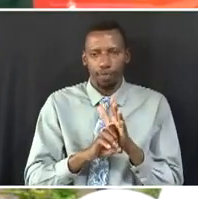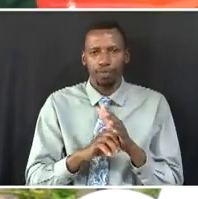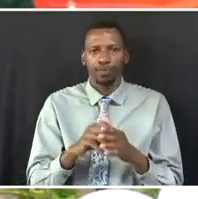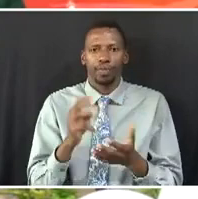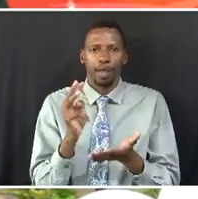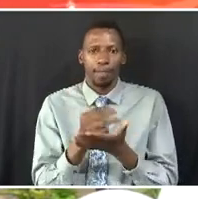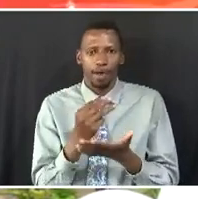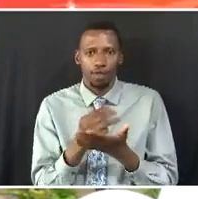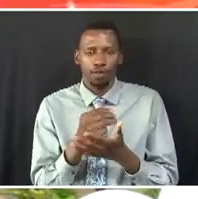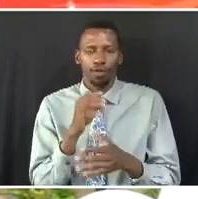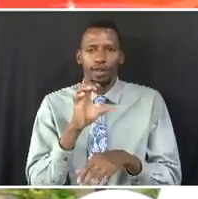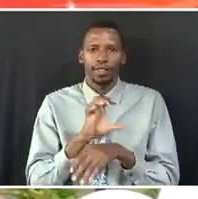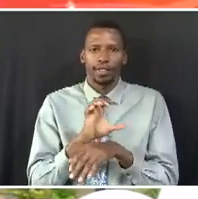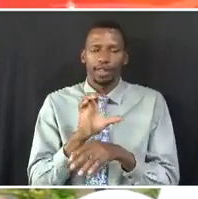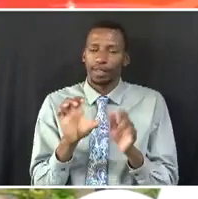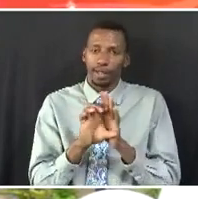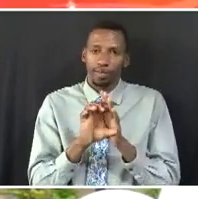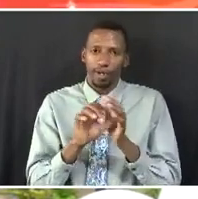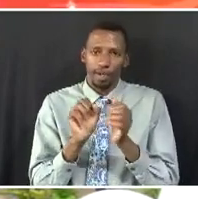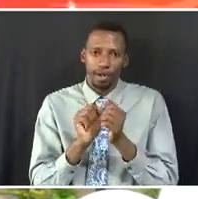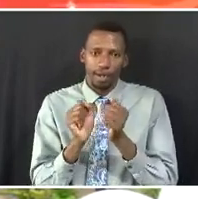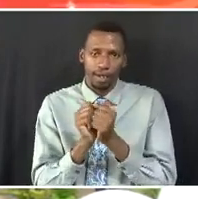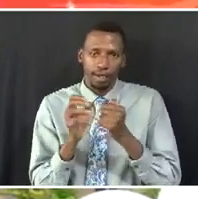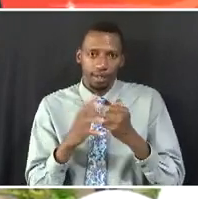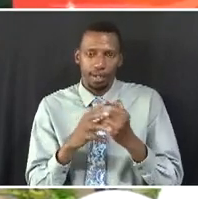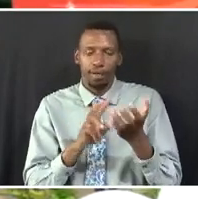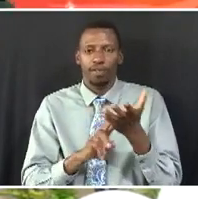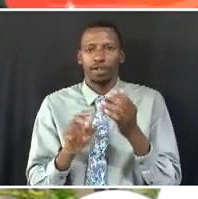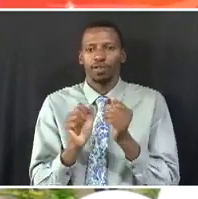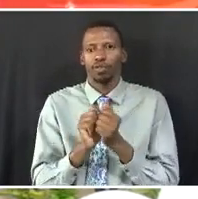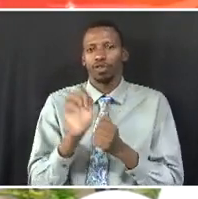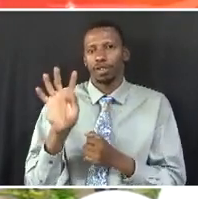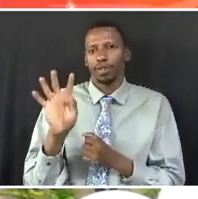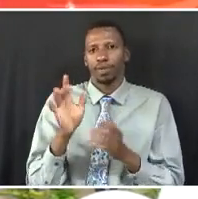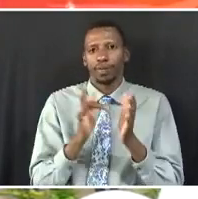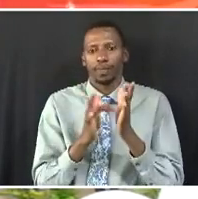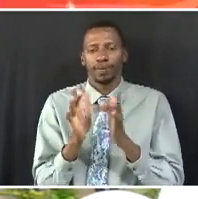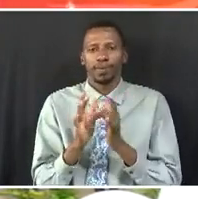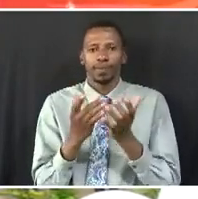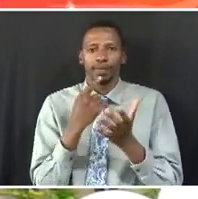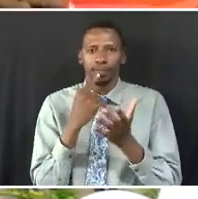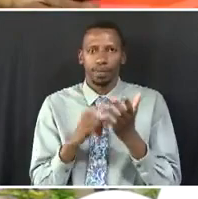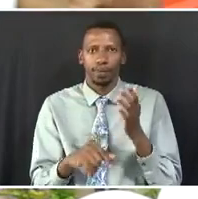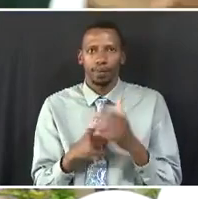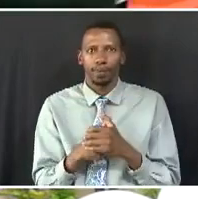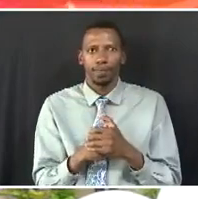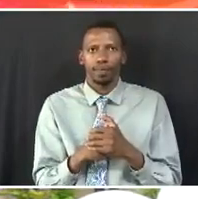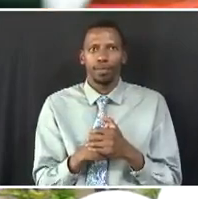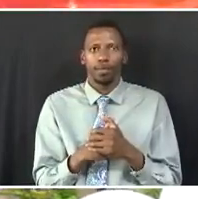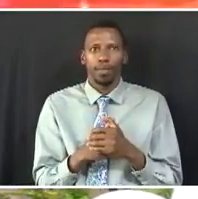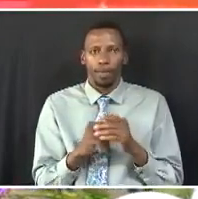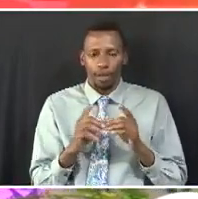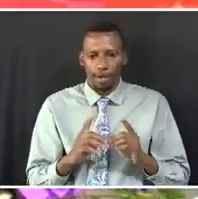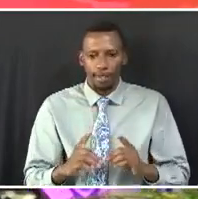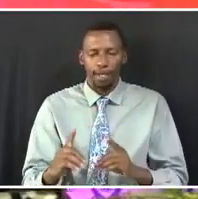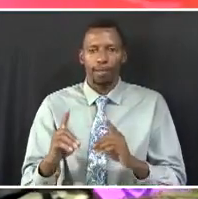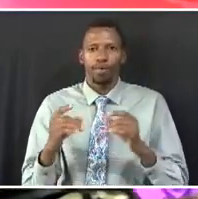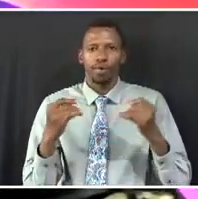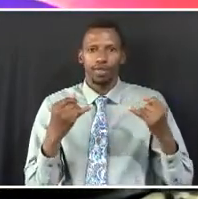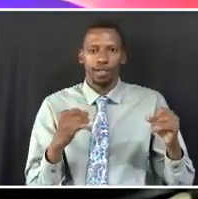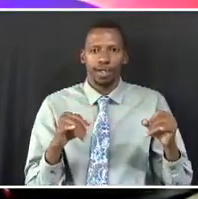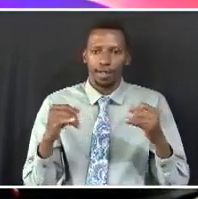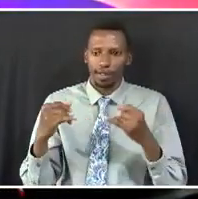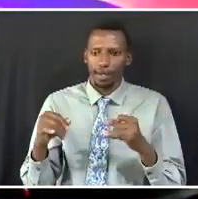chapter 19, verse 14, the Bible says, and that is after the disciples were trying to take away